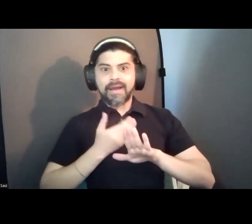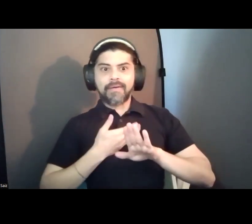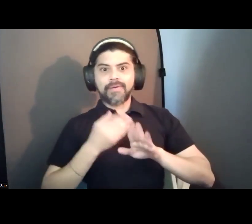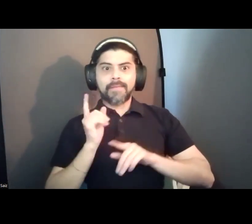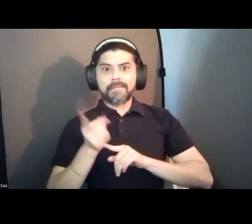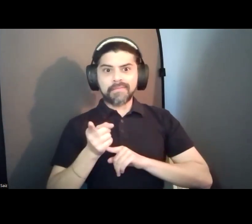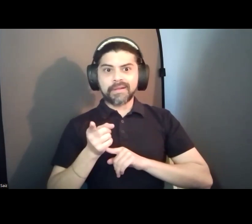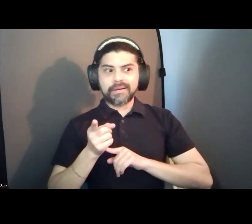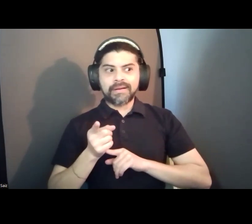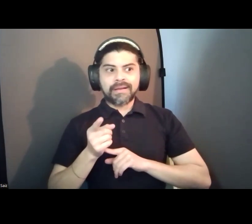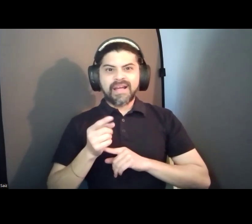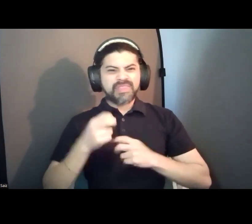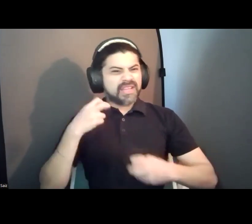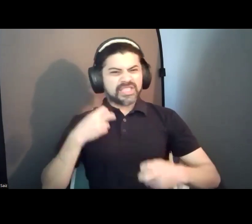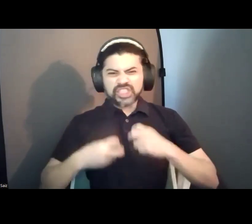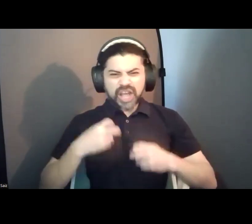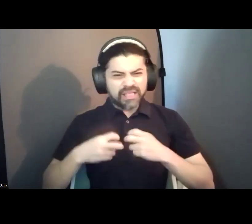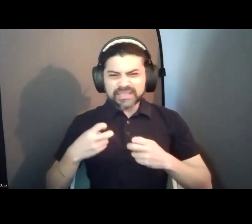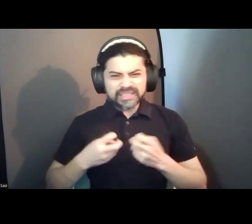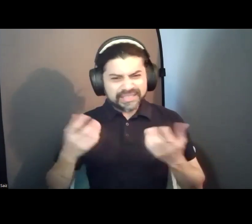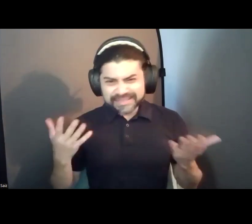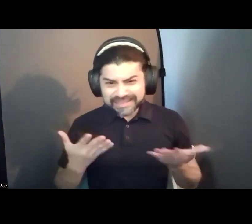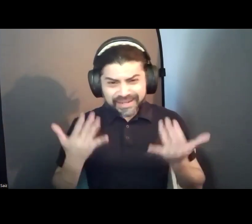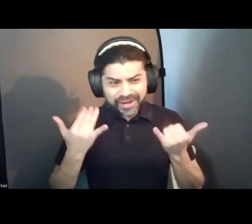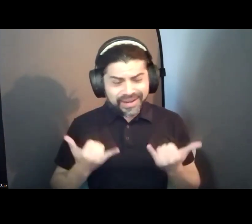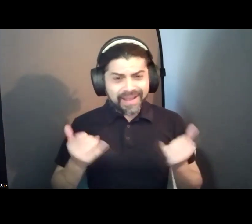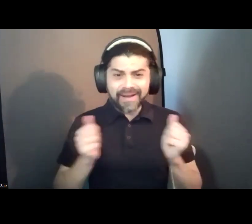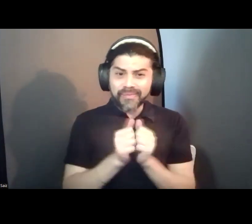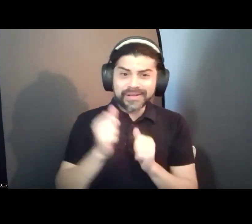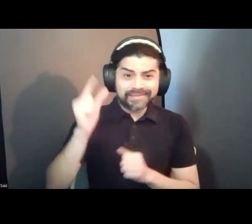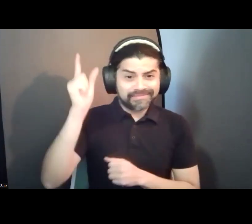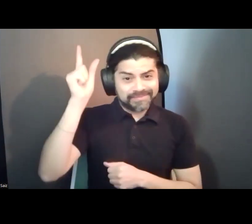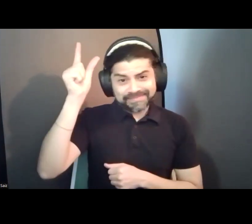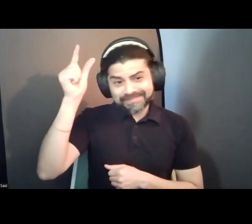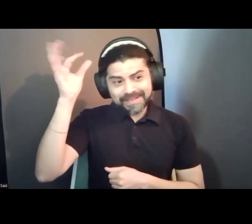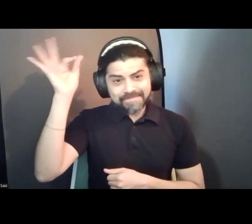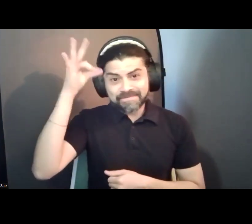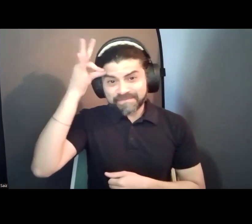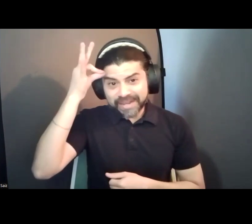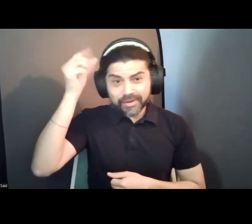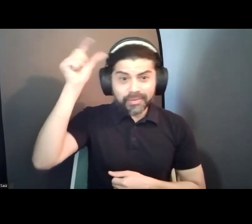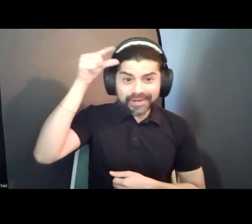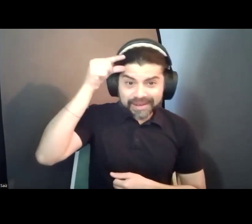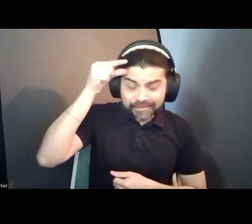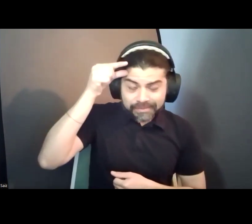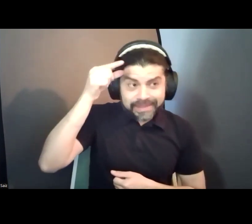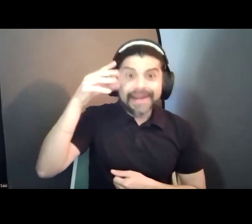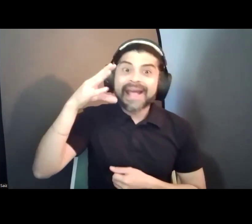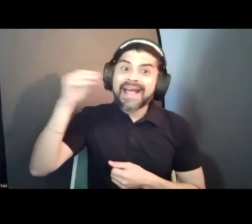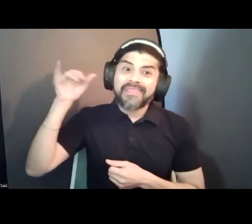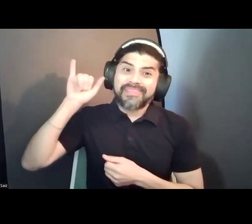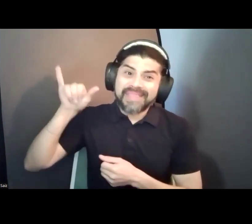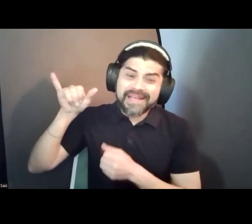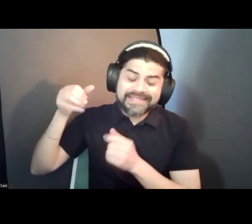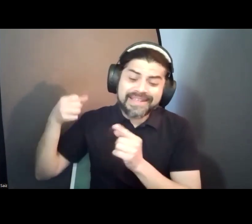that we are having with the federal government and level, and how that really is impacting our progress that we are making in